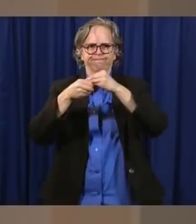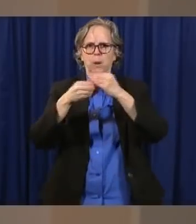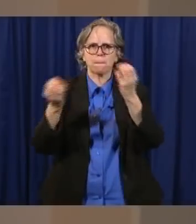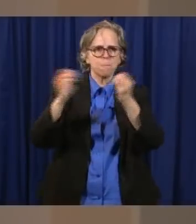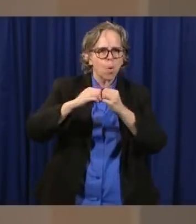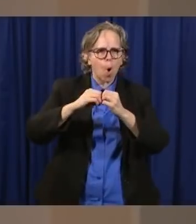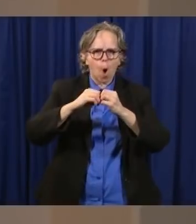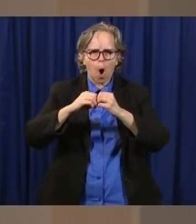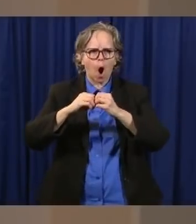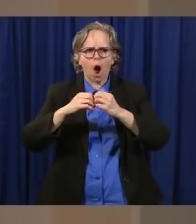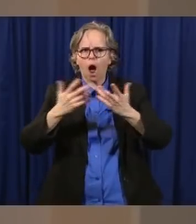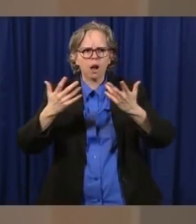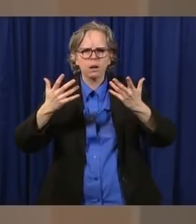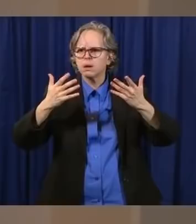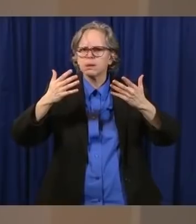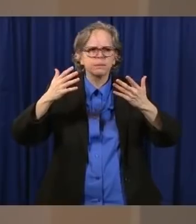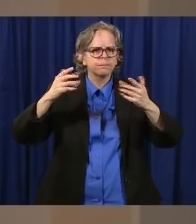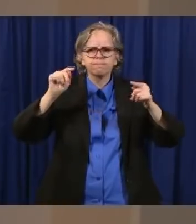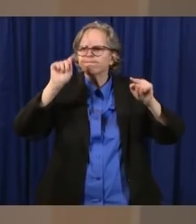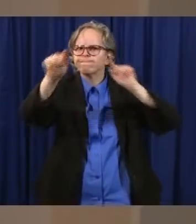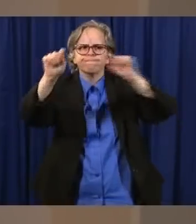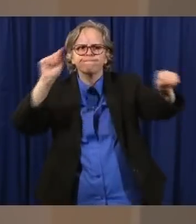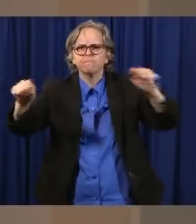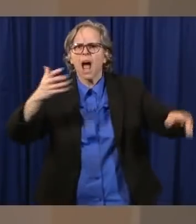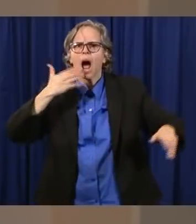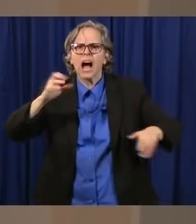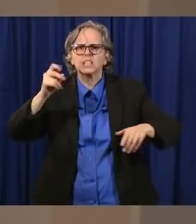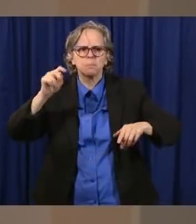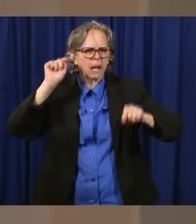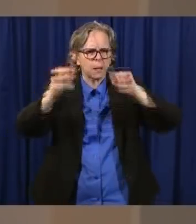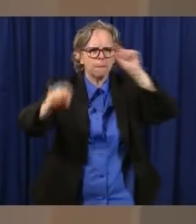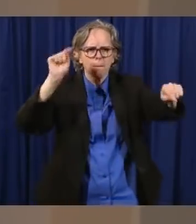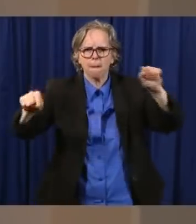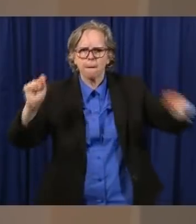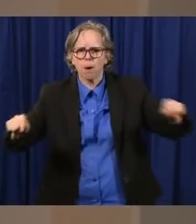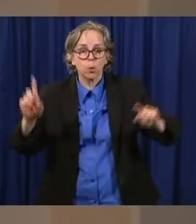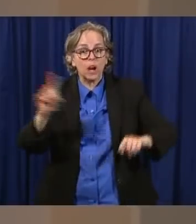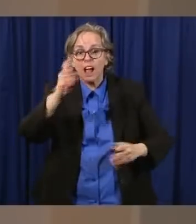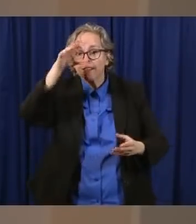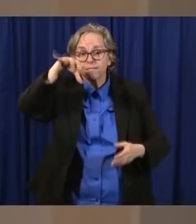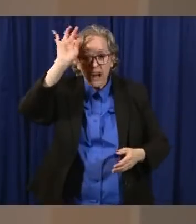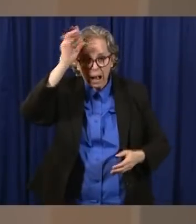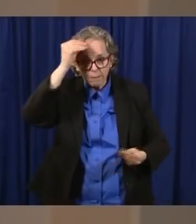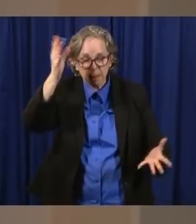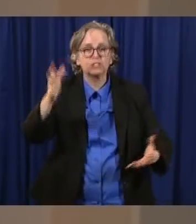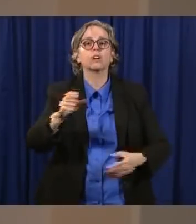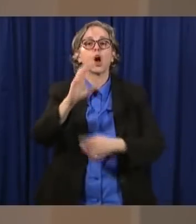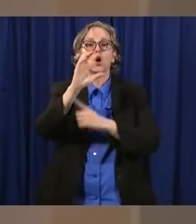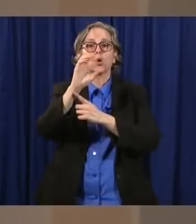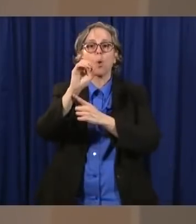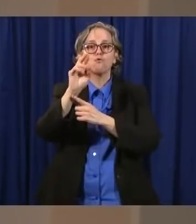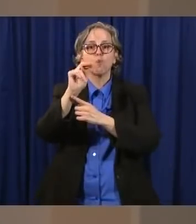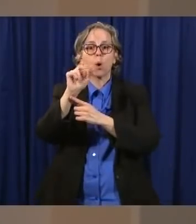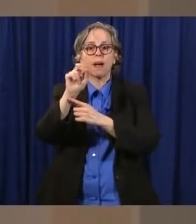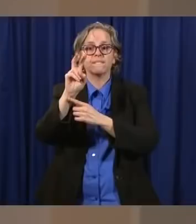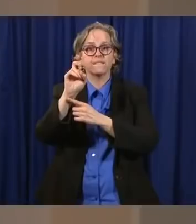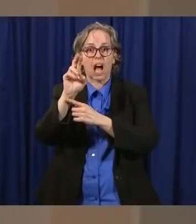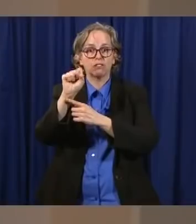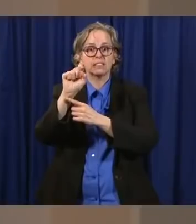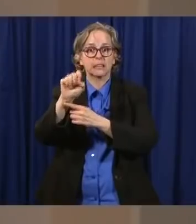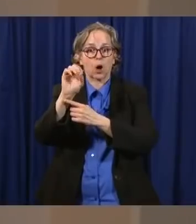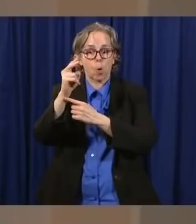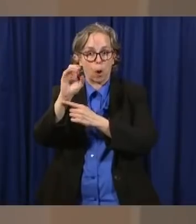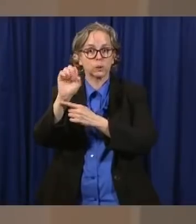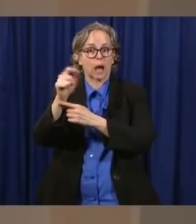where that is available. The information is available at coronavirus.ohio.gov, and it's under the tab that says